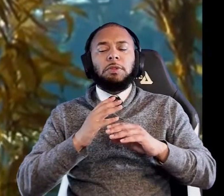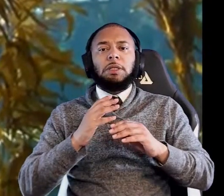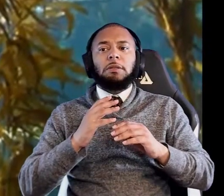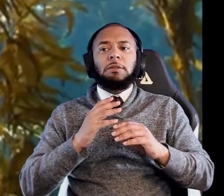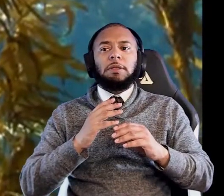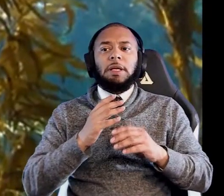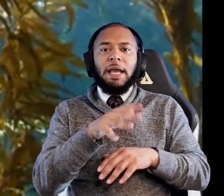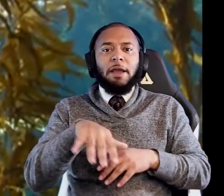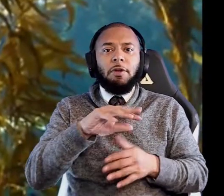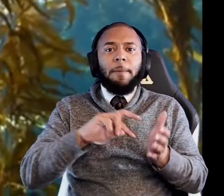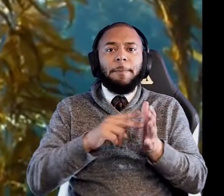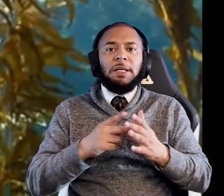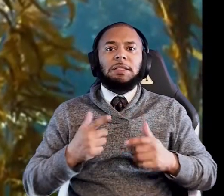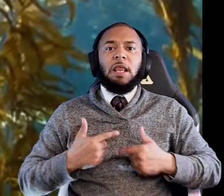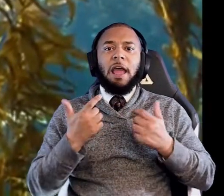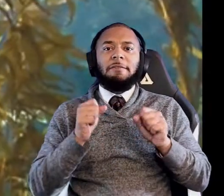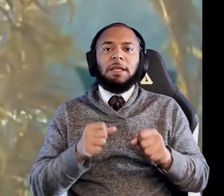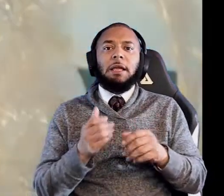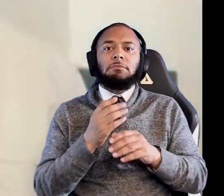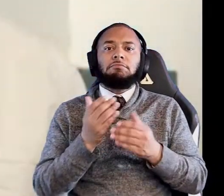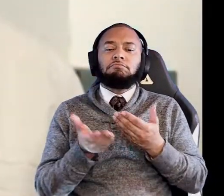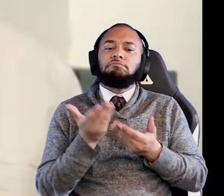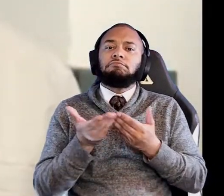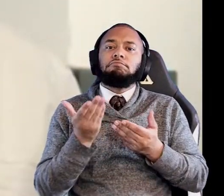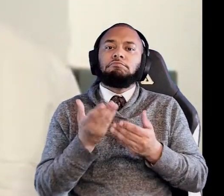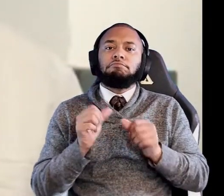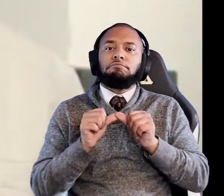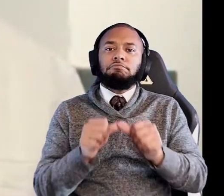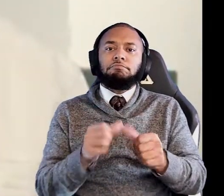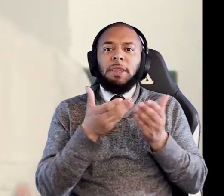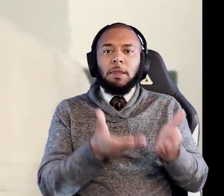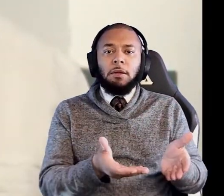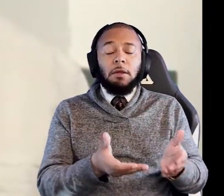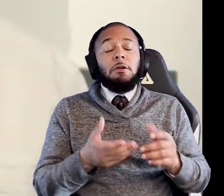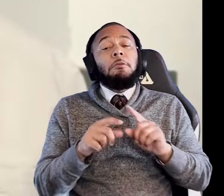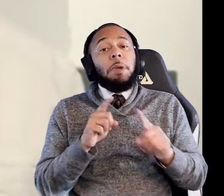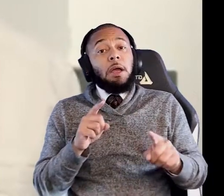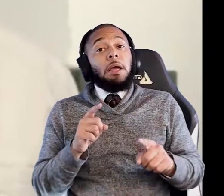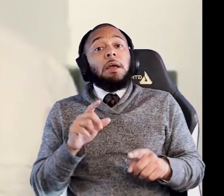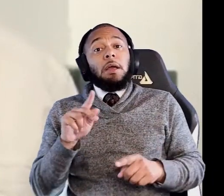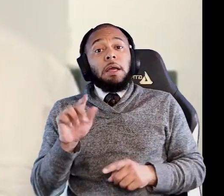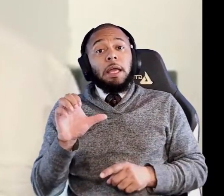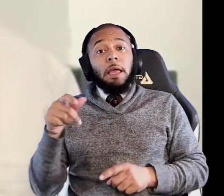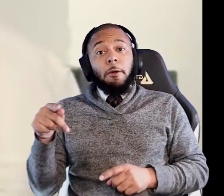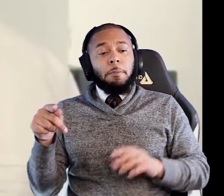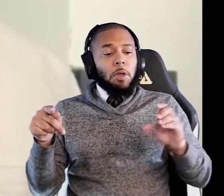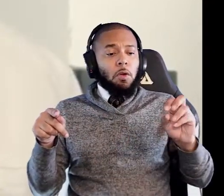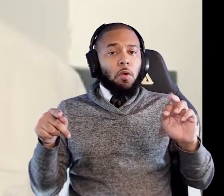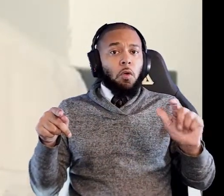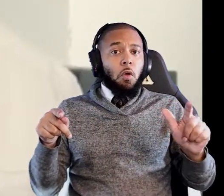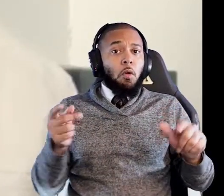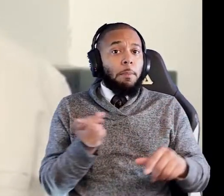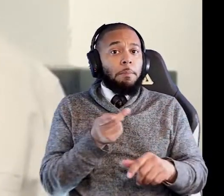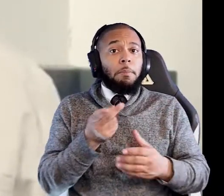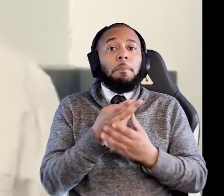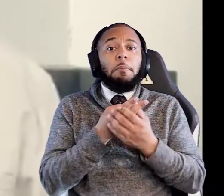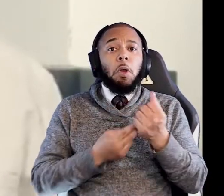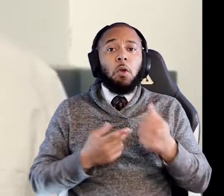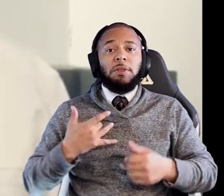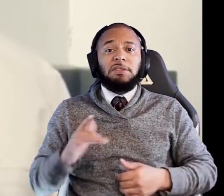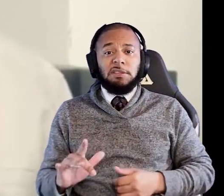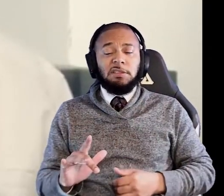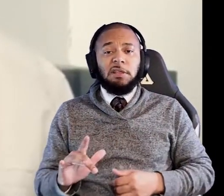lot of life hanging around kelp forests. Unfortunately, kelp forests are very sensitive like coral reefs and can be impacted by